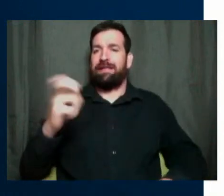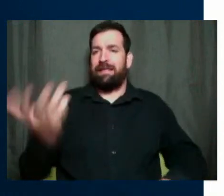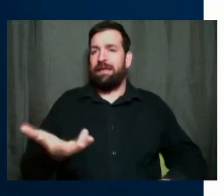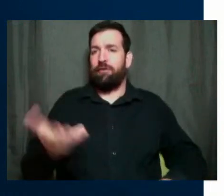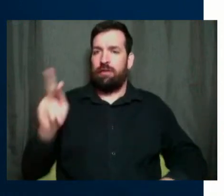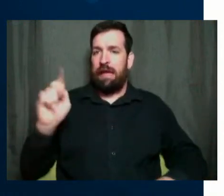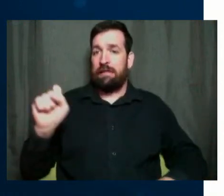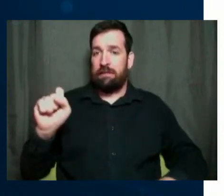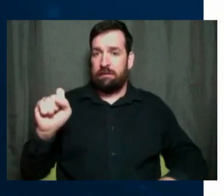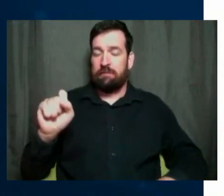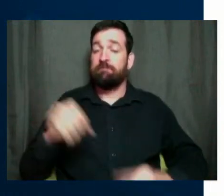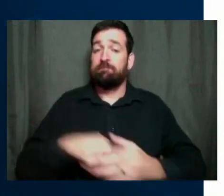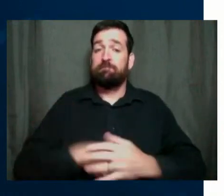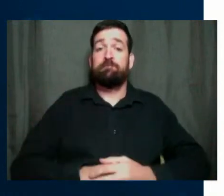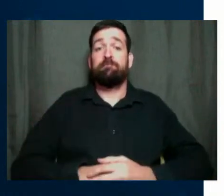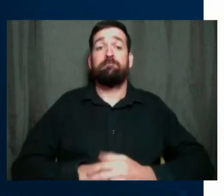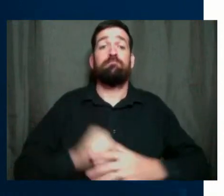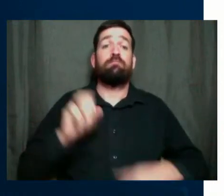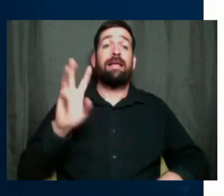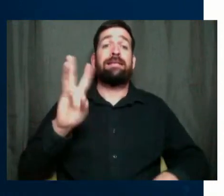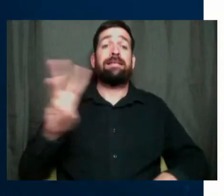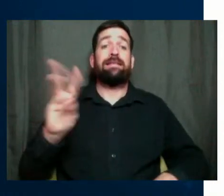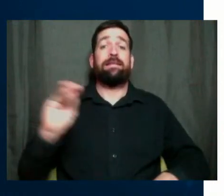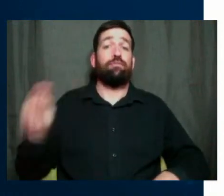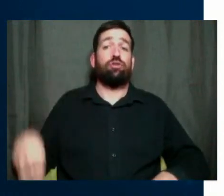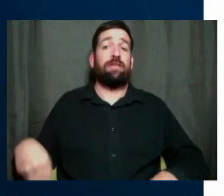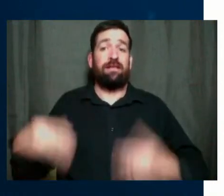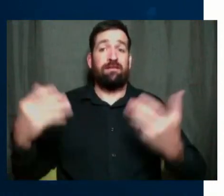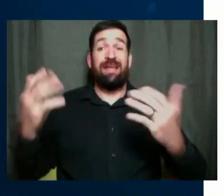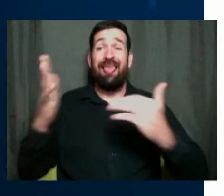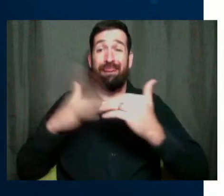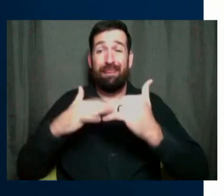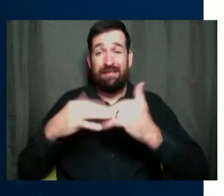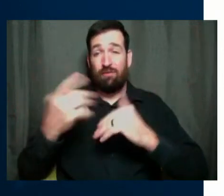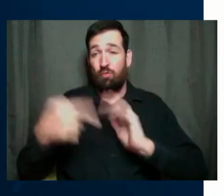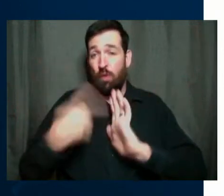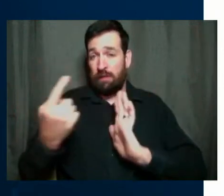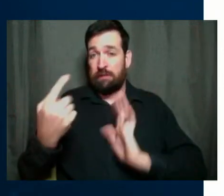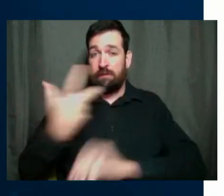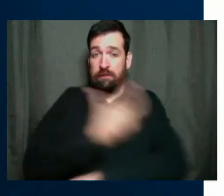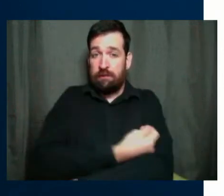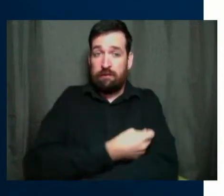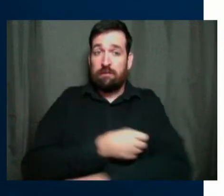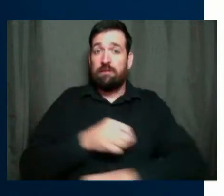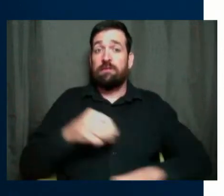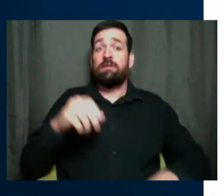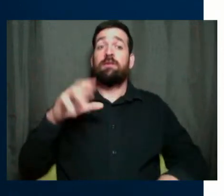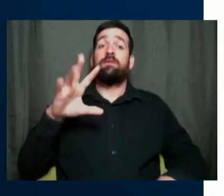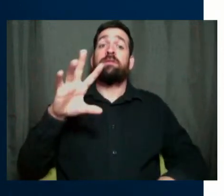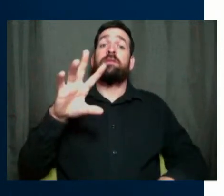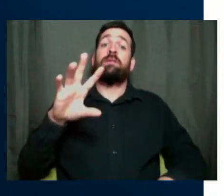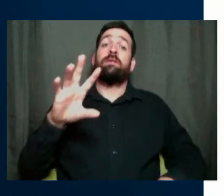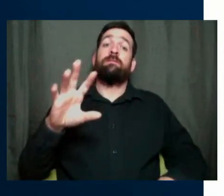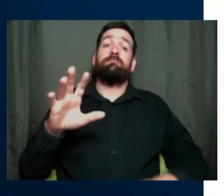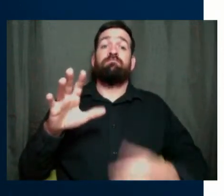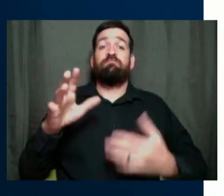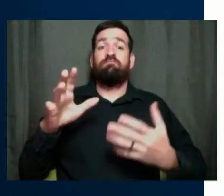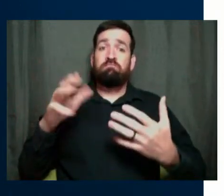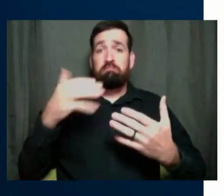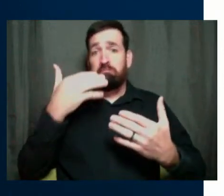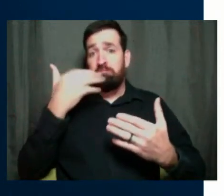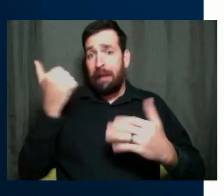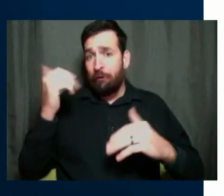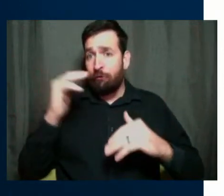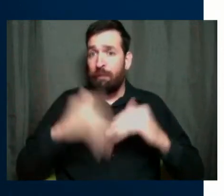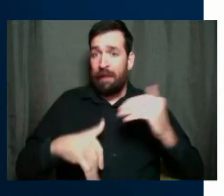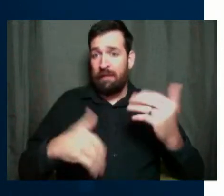about that. 66% of people have had at least one dose, 55% have been fully vaccinated. You know, that's better than we sort of